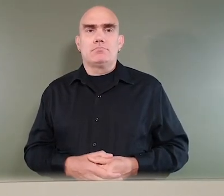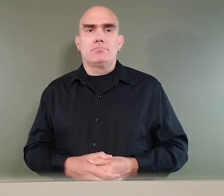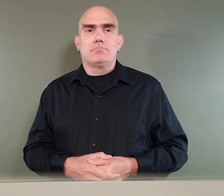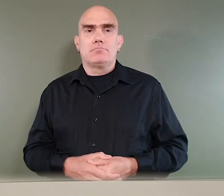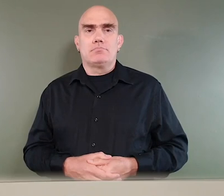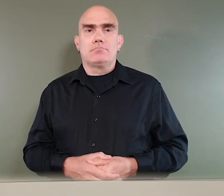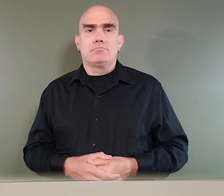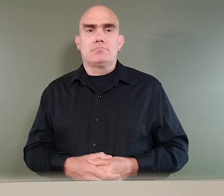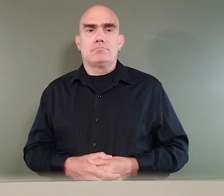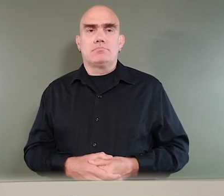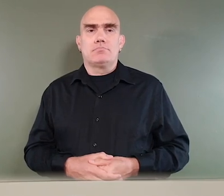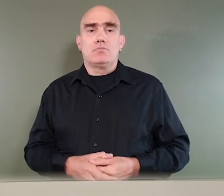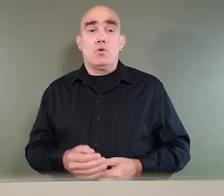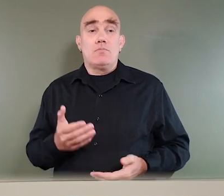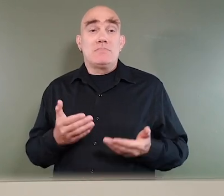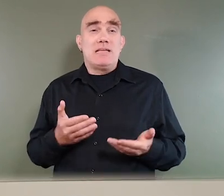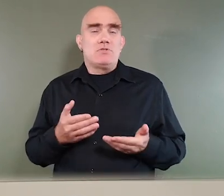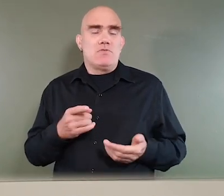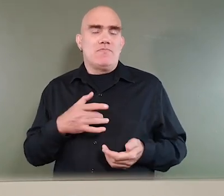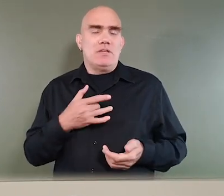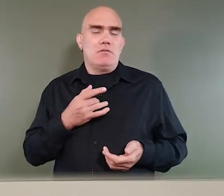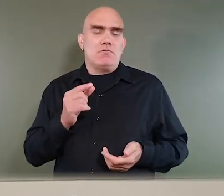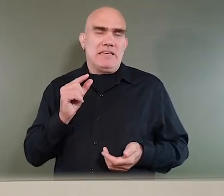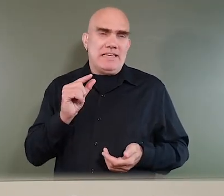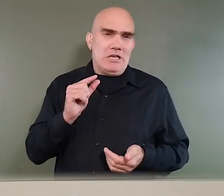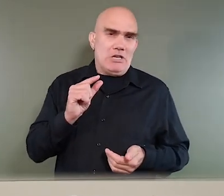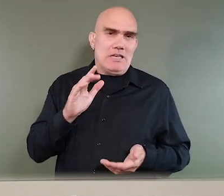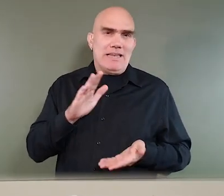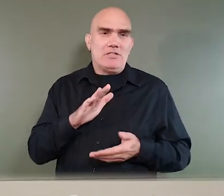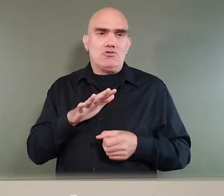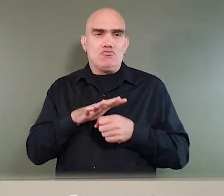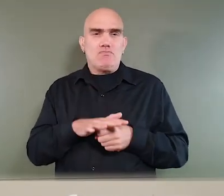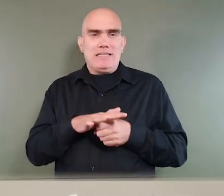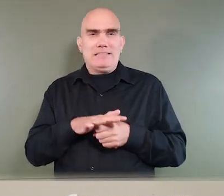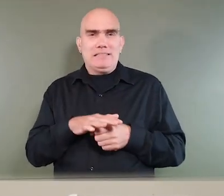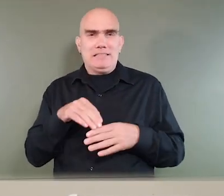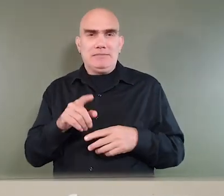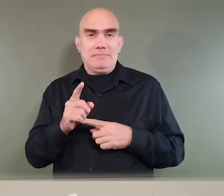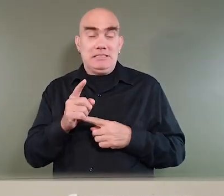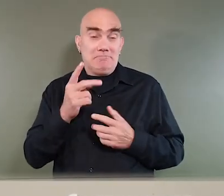See if maybe you feel a little less stressed just in this minute.